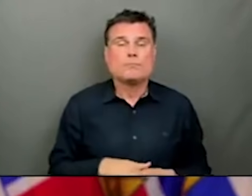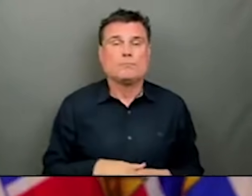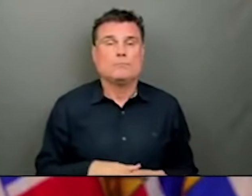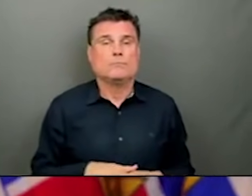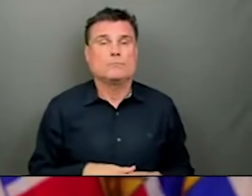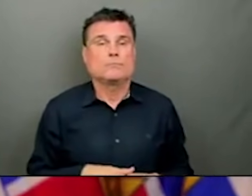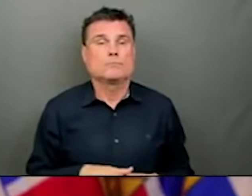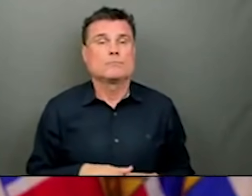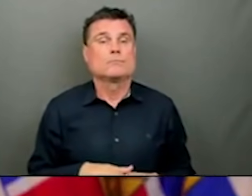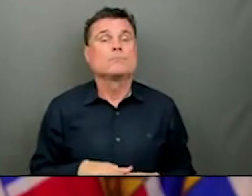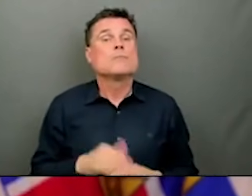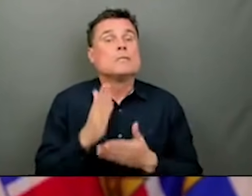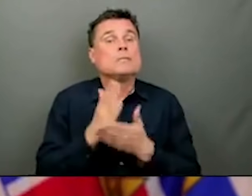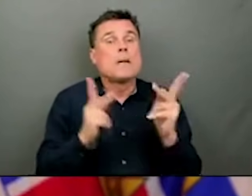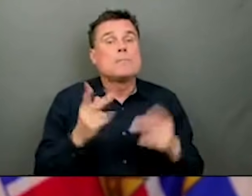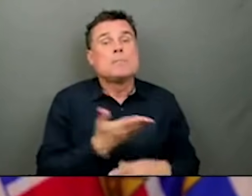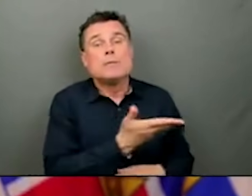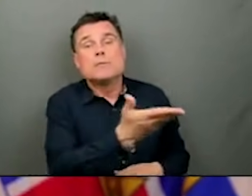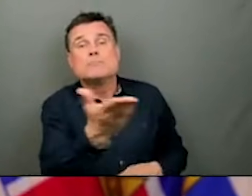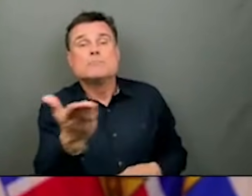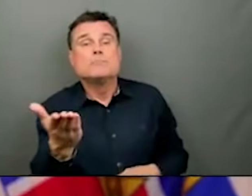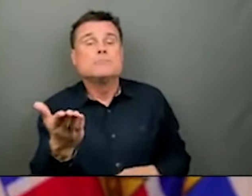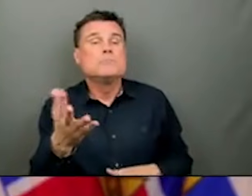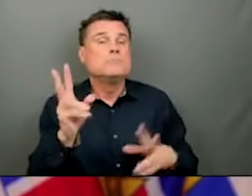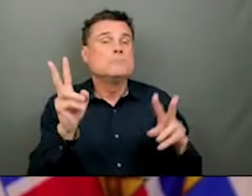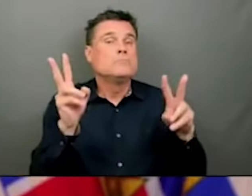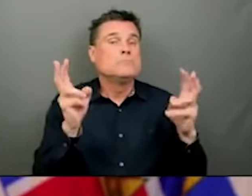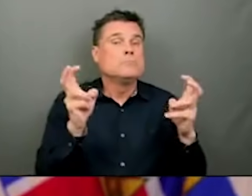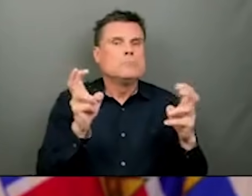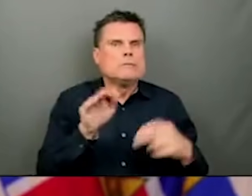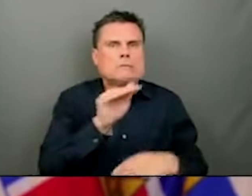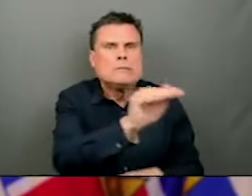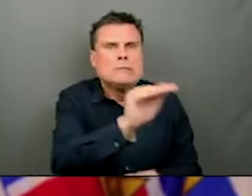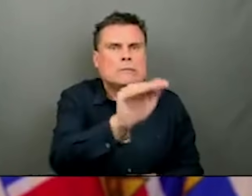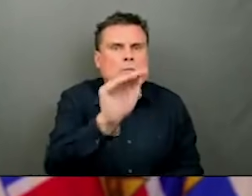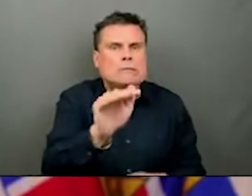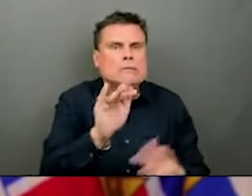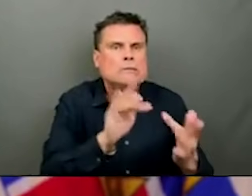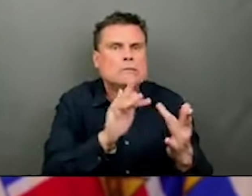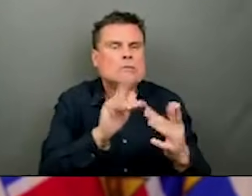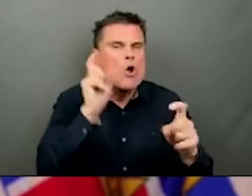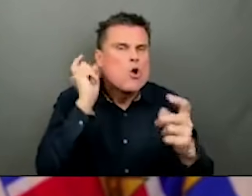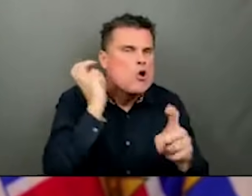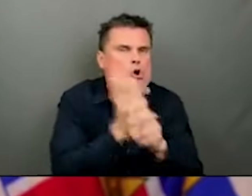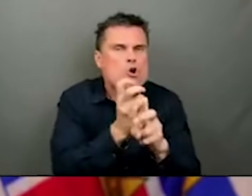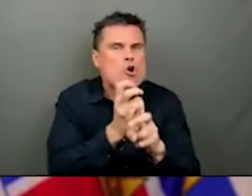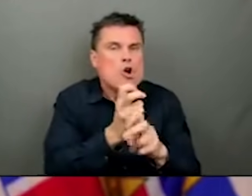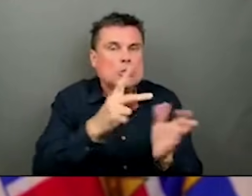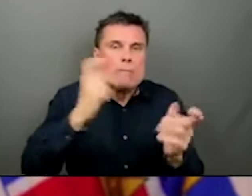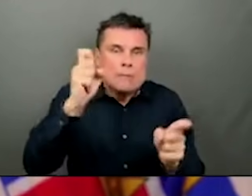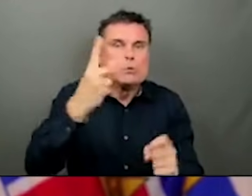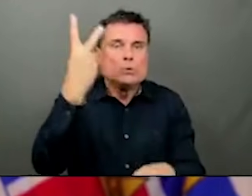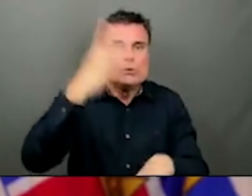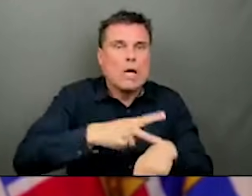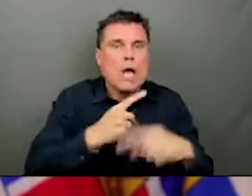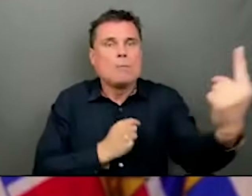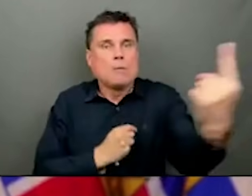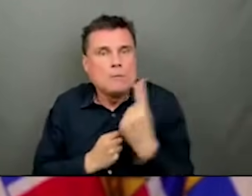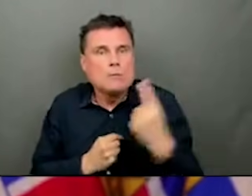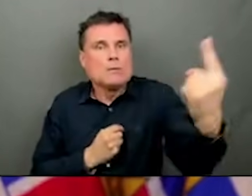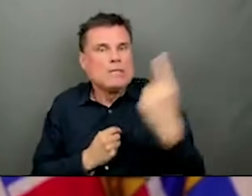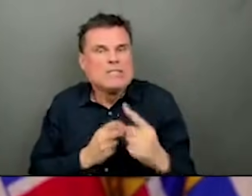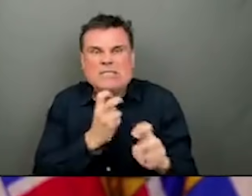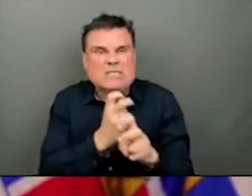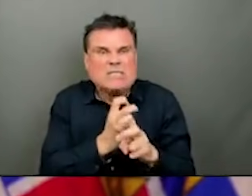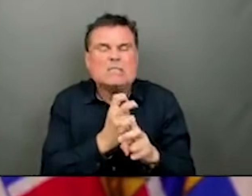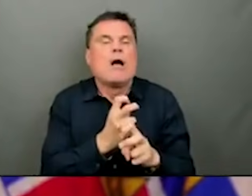you. So that's what we're looking at right now. And the team is coming up with some recommendations that we'll be